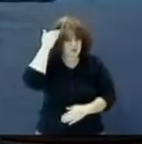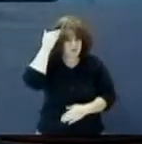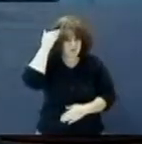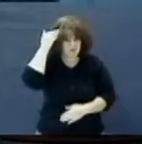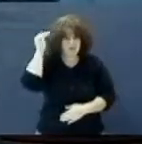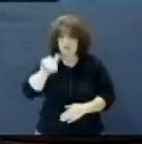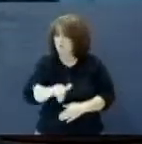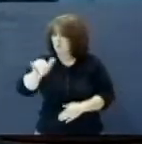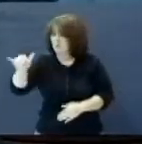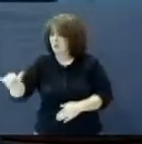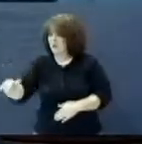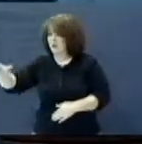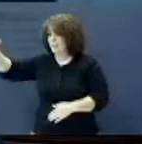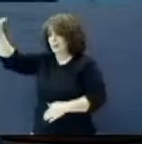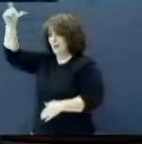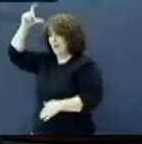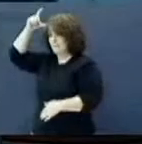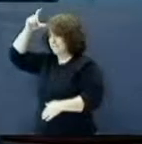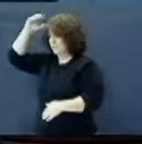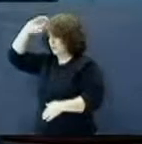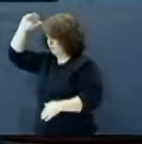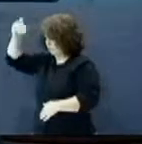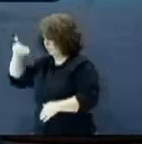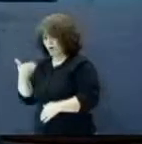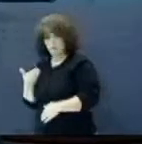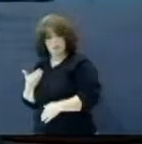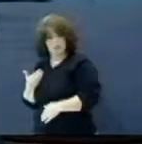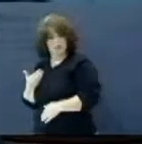as moonstroke?